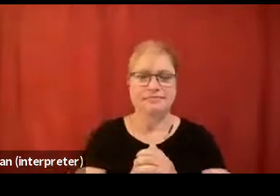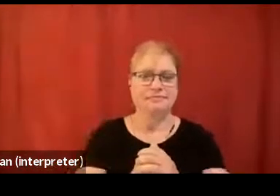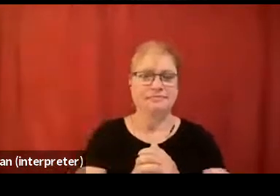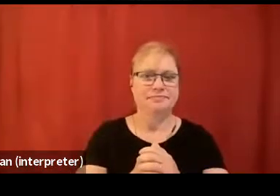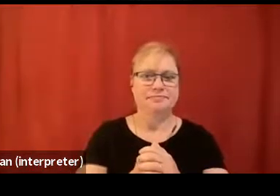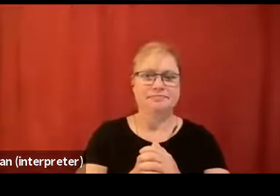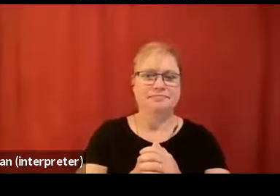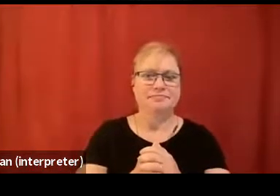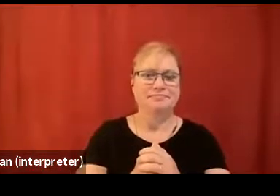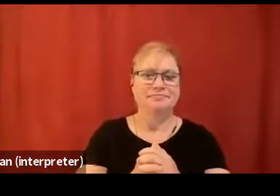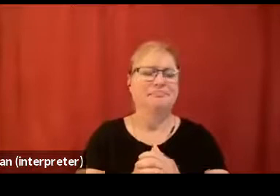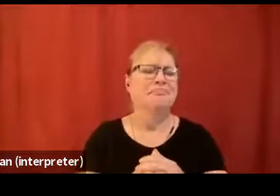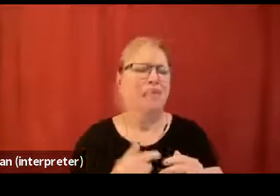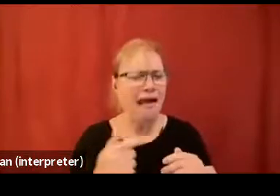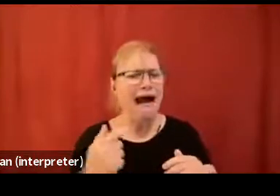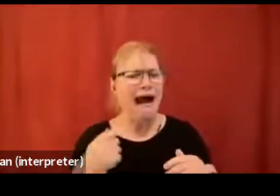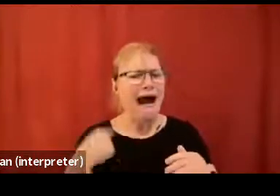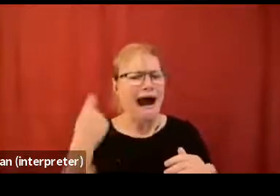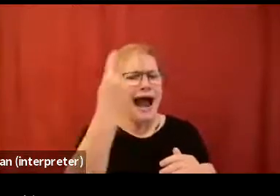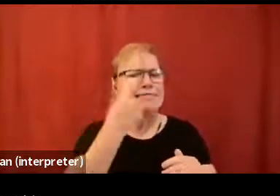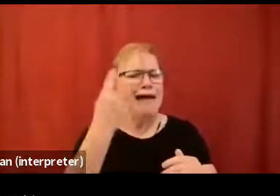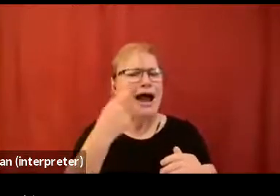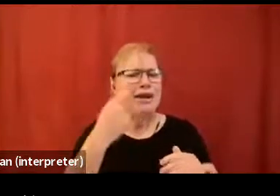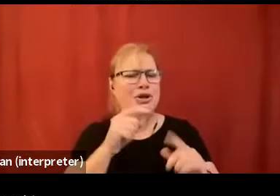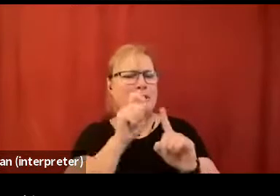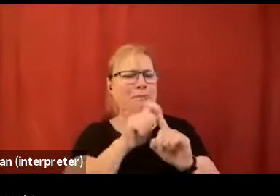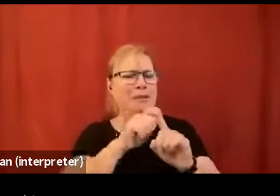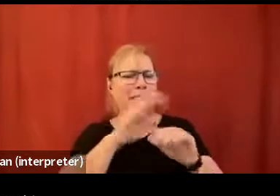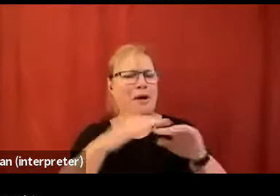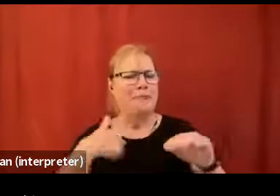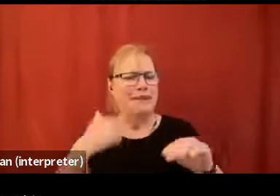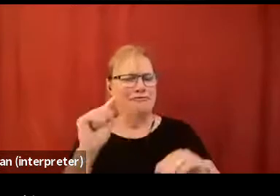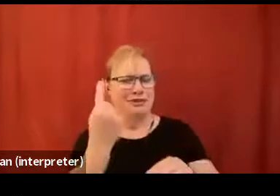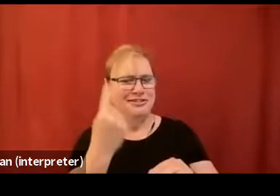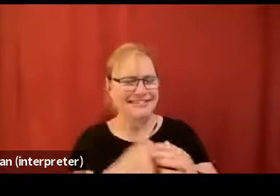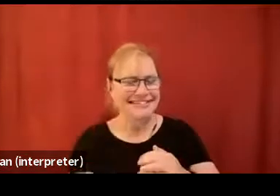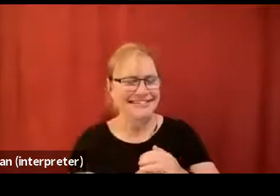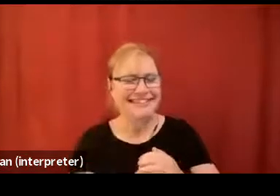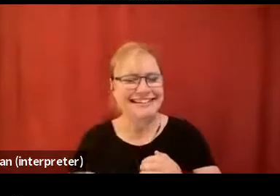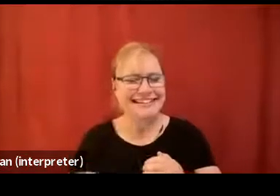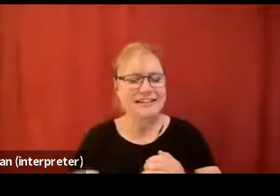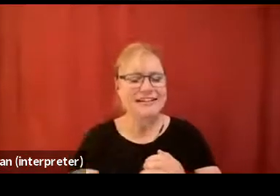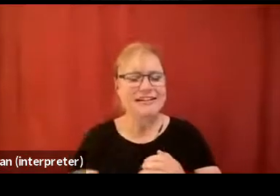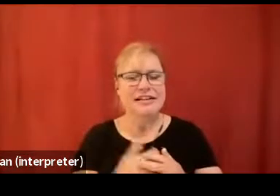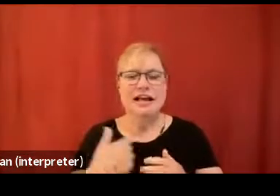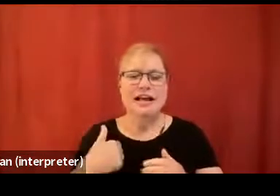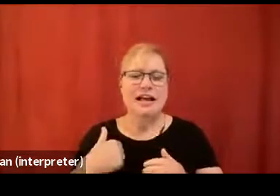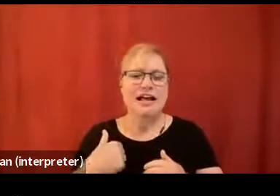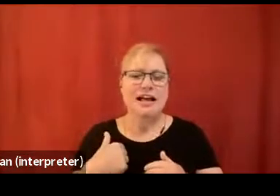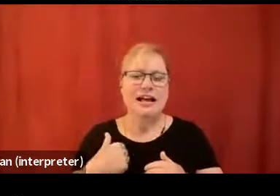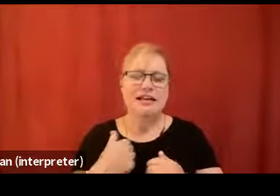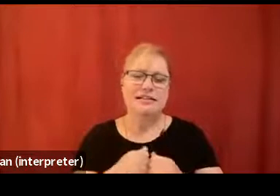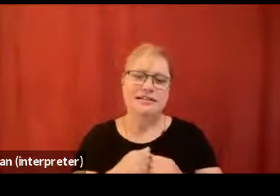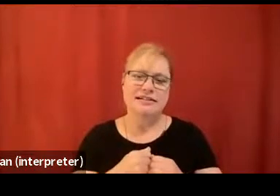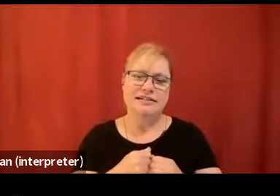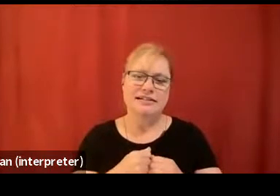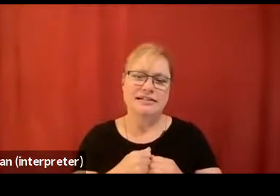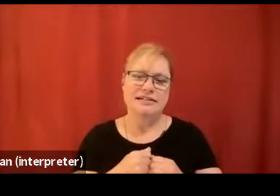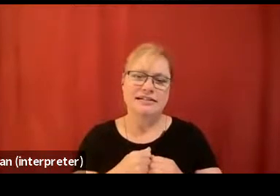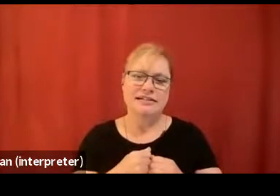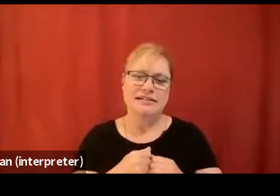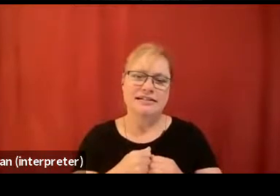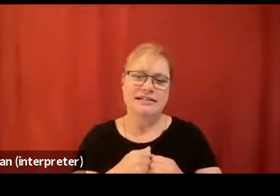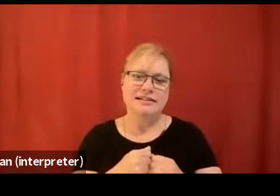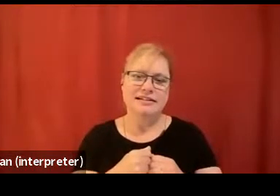I had a feeling you were coming to me. I don't know why. So I would love to take this up to like the